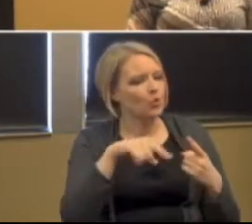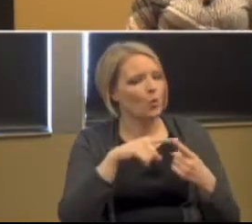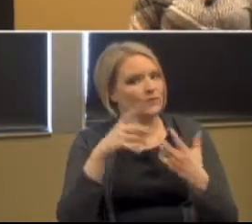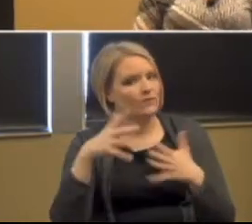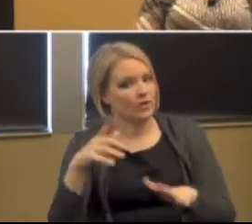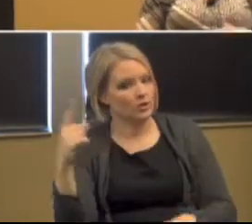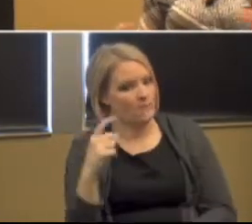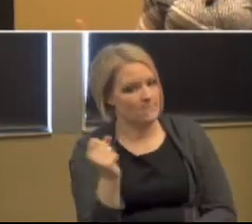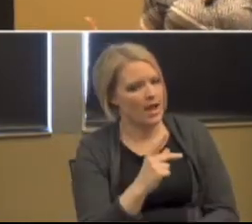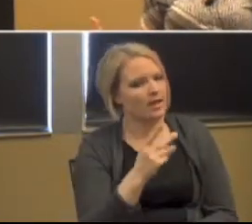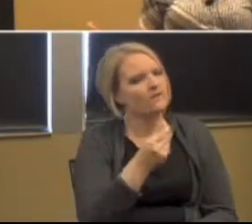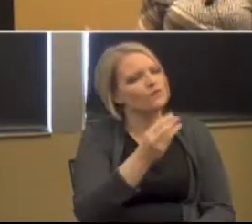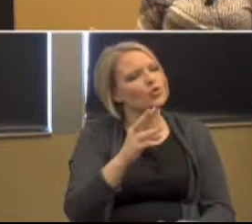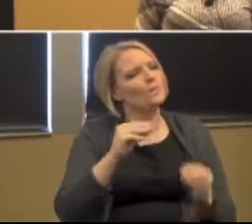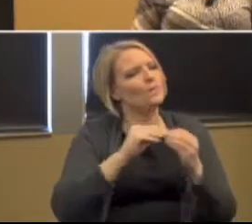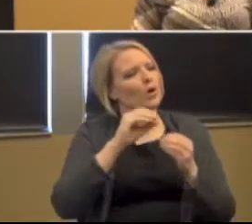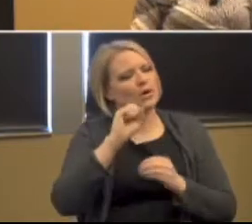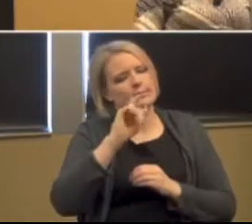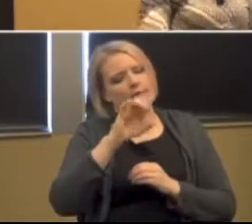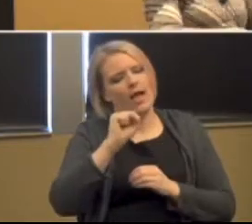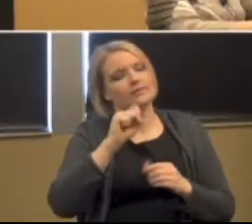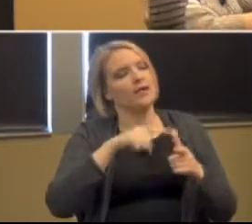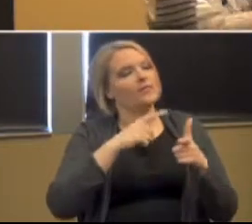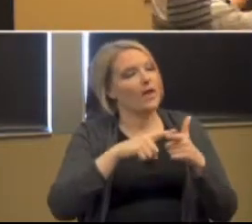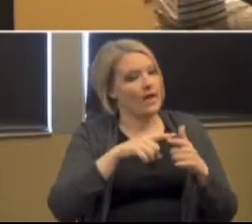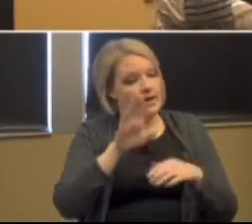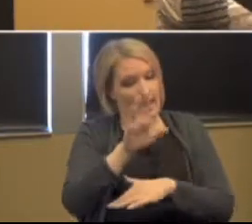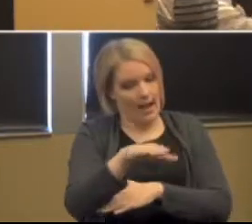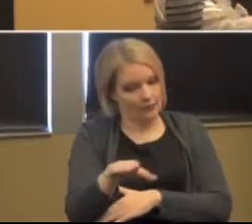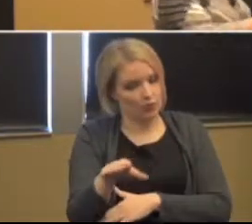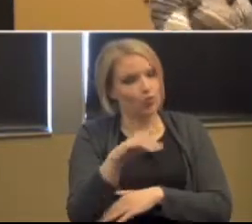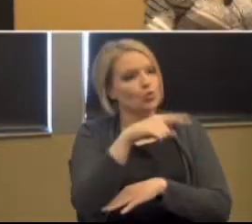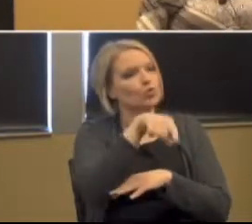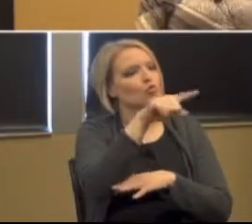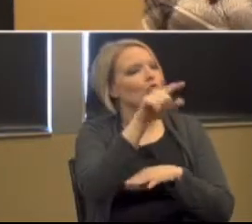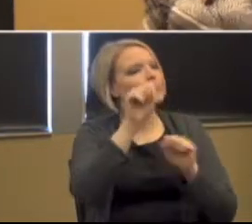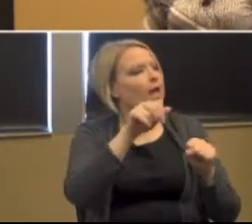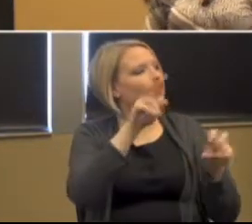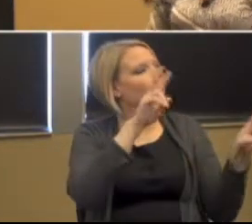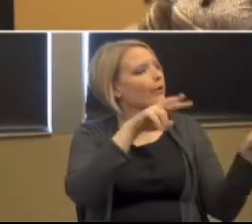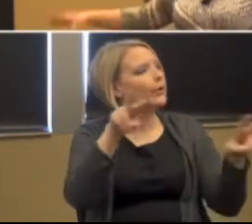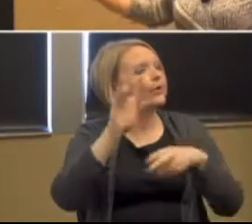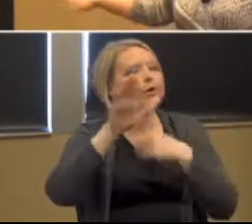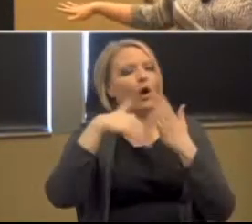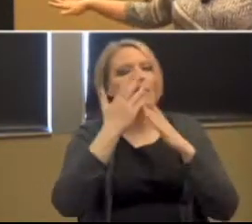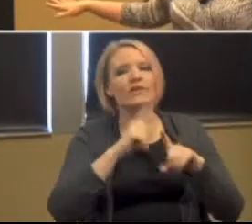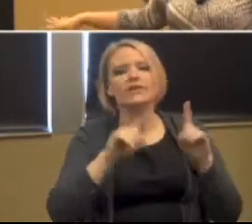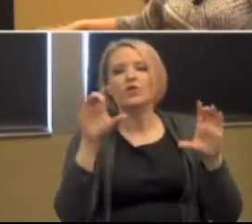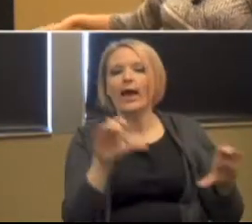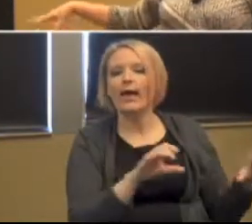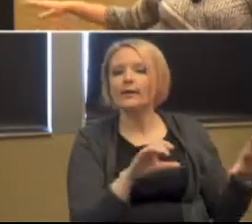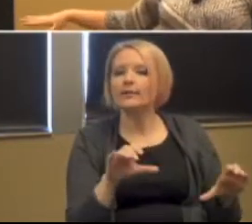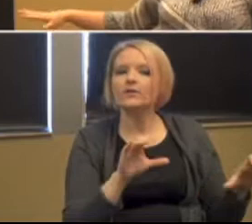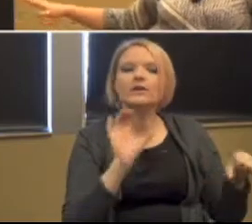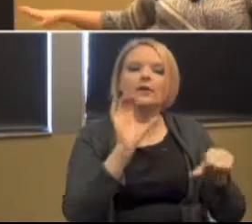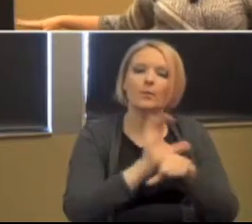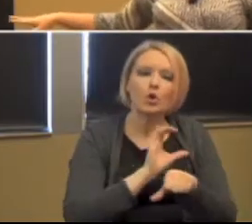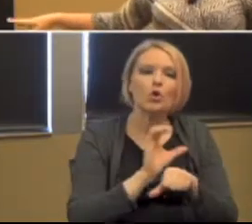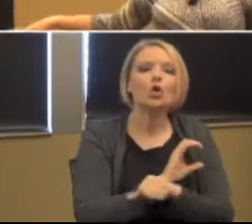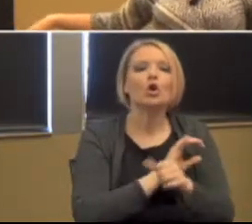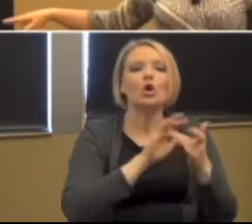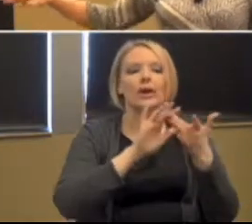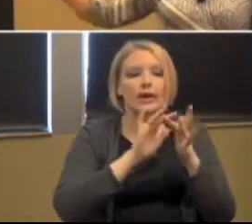of slides, and then you'll have your afternoon to look through all the different activities that we brought, to hop on the computers, hop on